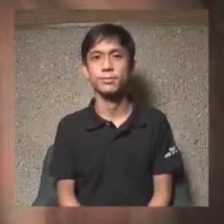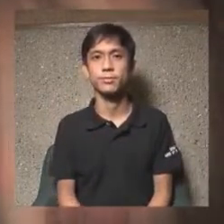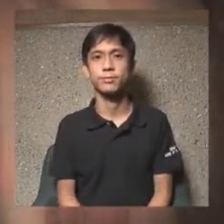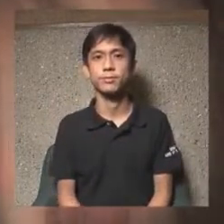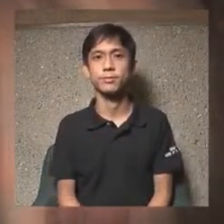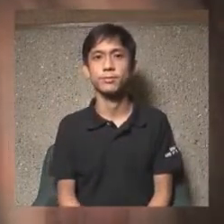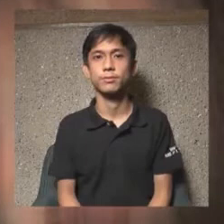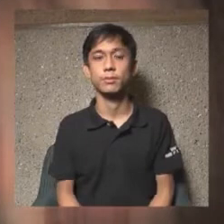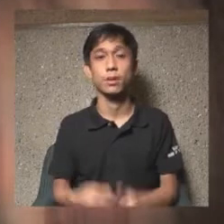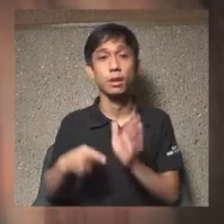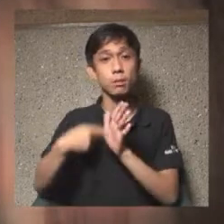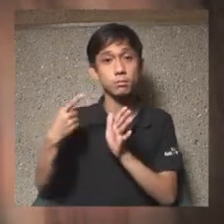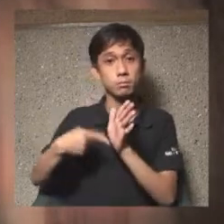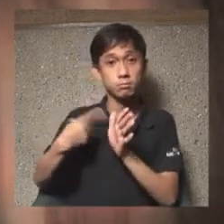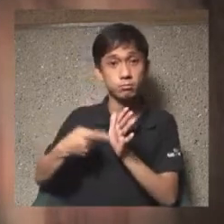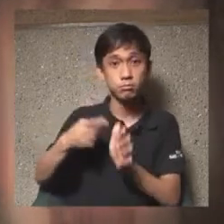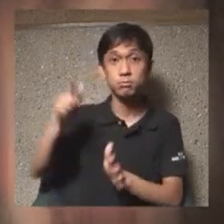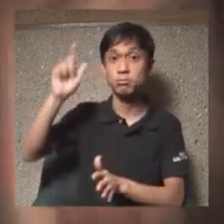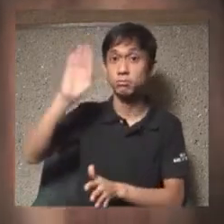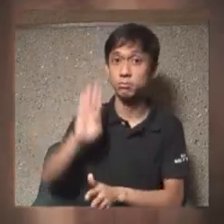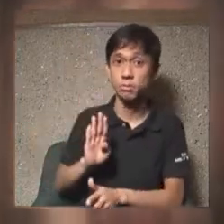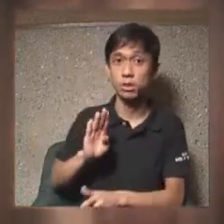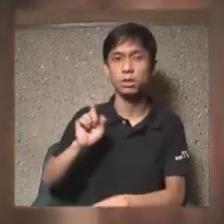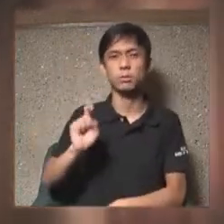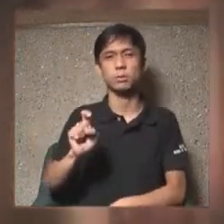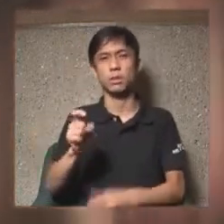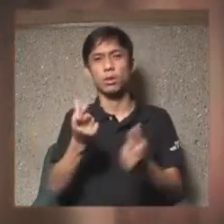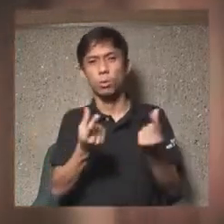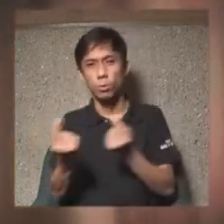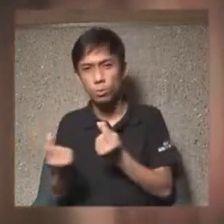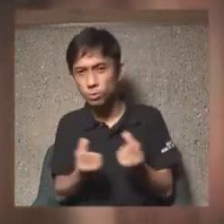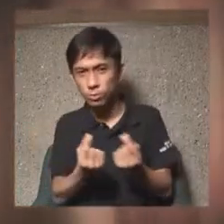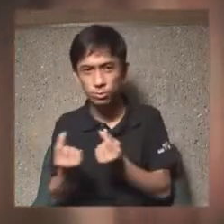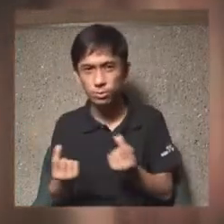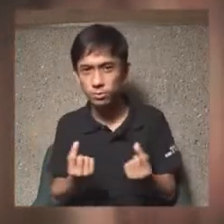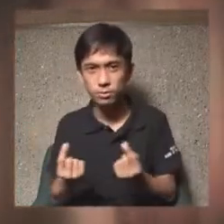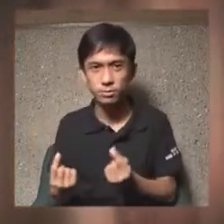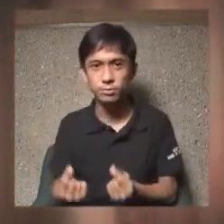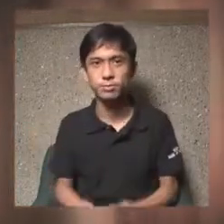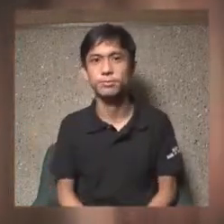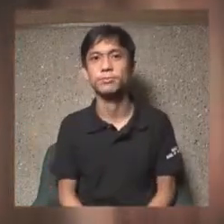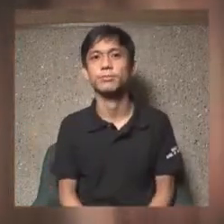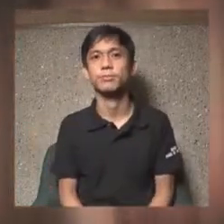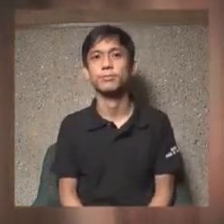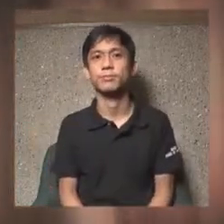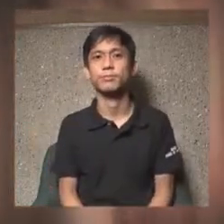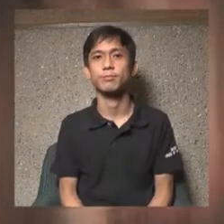Sometimes God has to do something extreme just to get our attention.